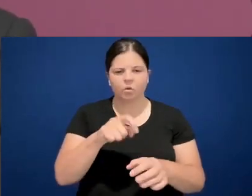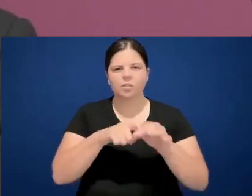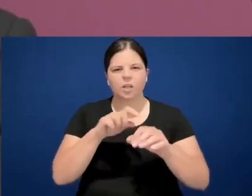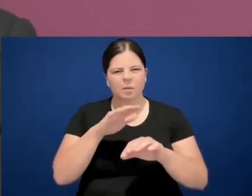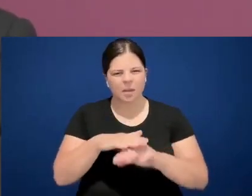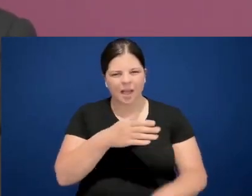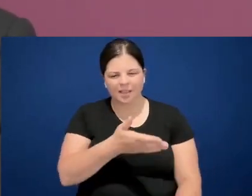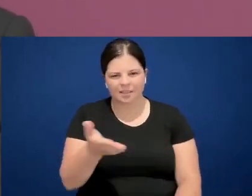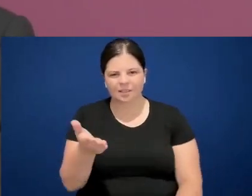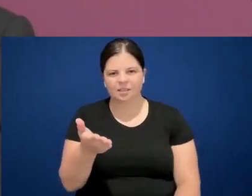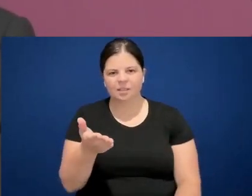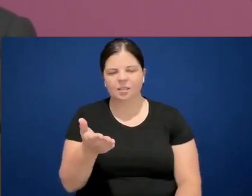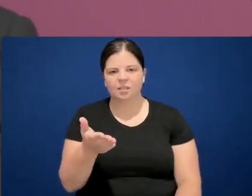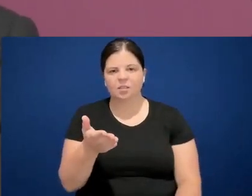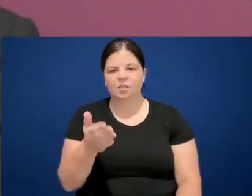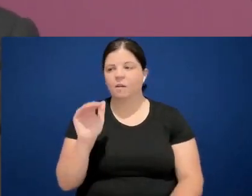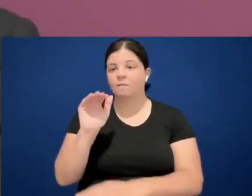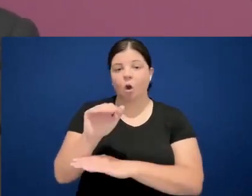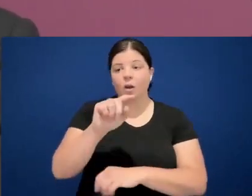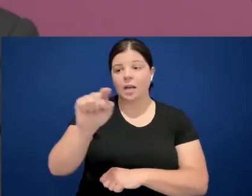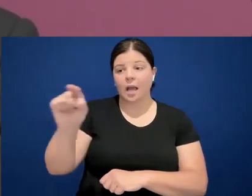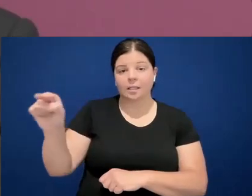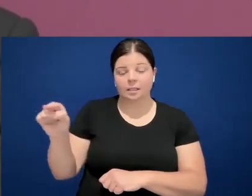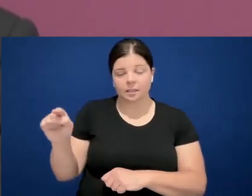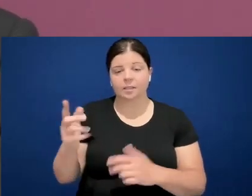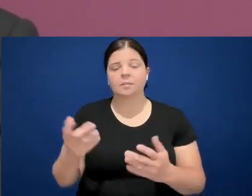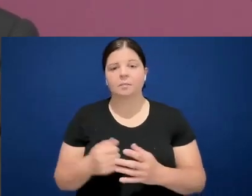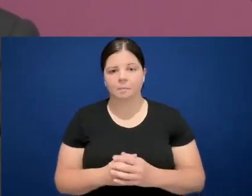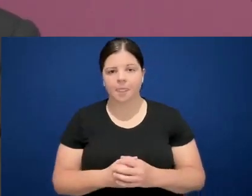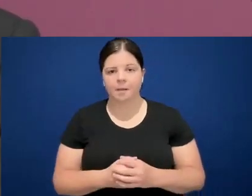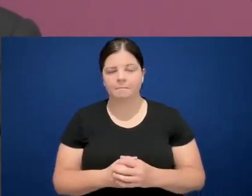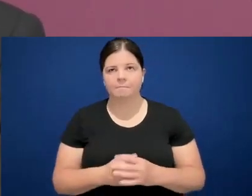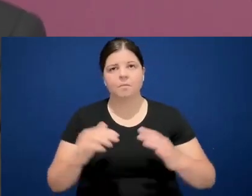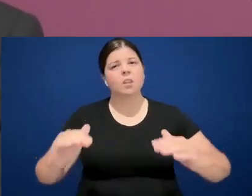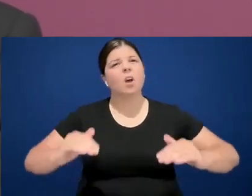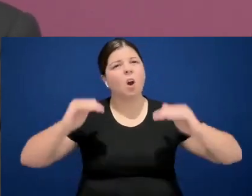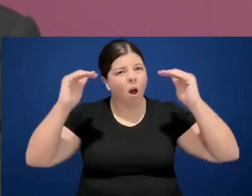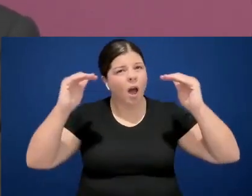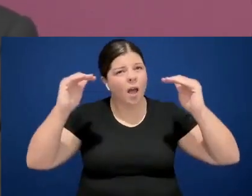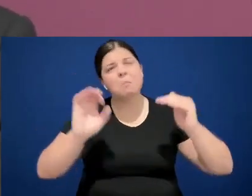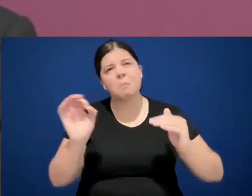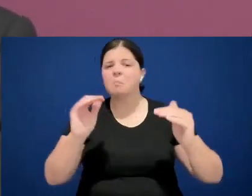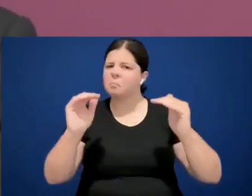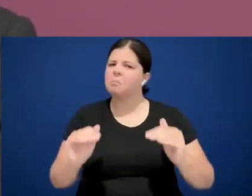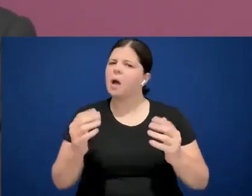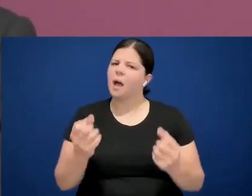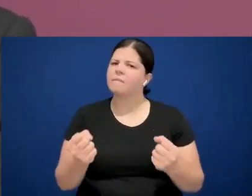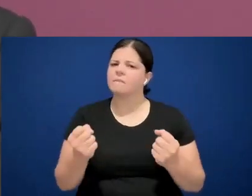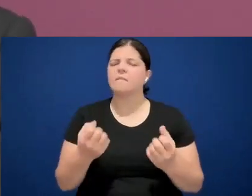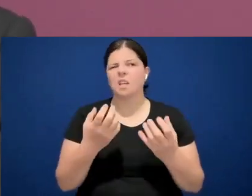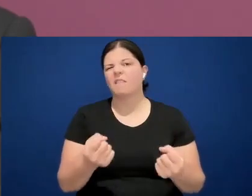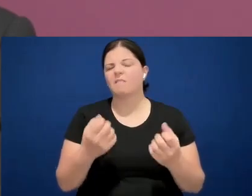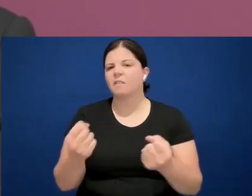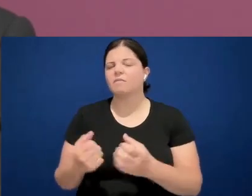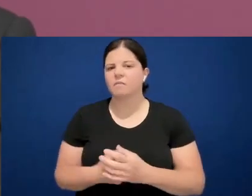of foreign actors, what I'd say is it's not high, but it's there, and it's worth that the sector